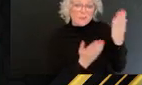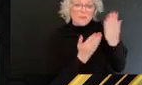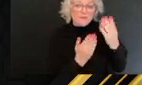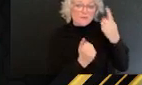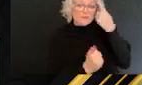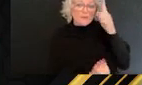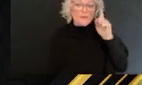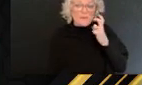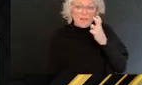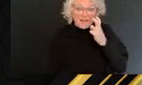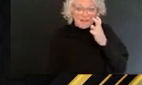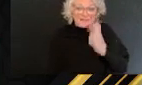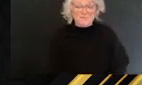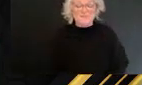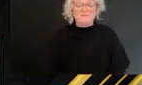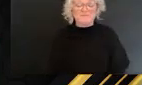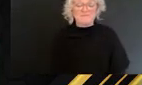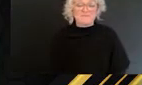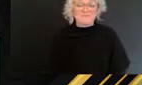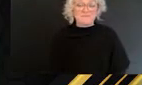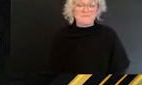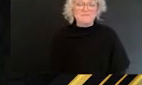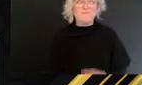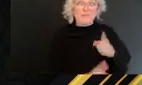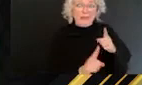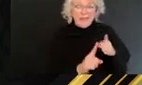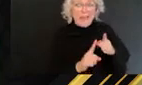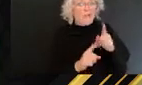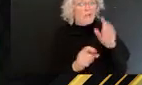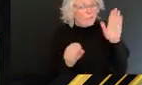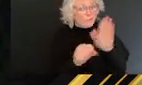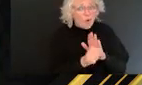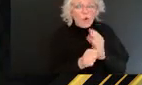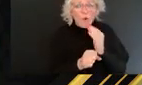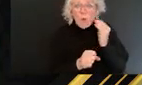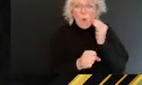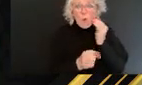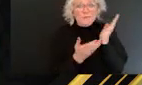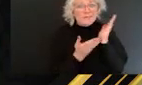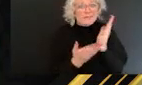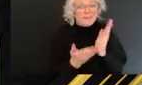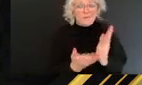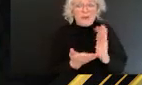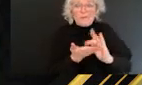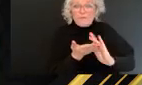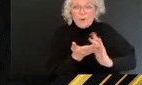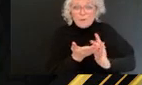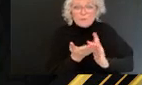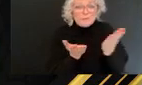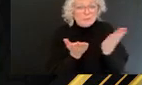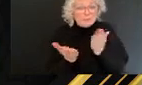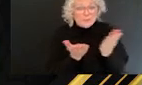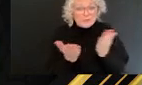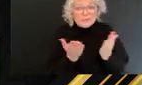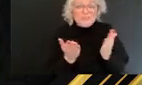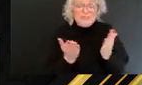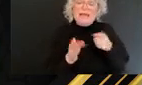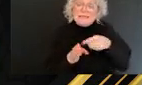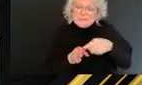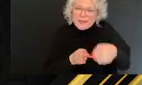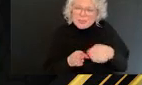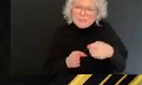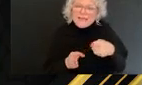Blind. Accessible Pharmacy Services for the Blind is a comprehensive home delivery pharmacy service specializing in the needs of the